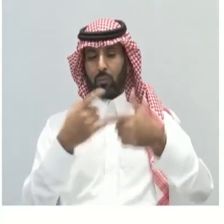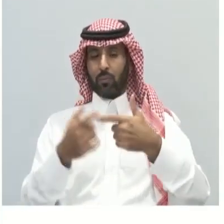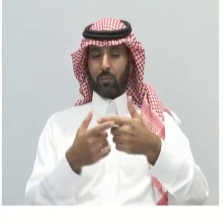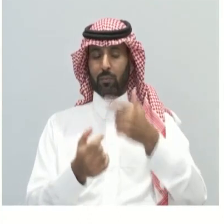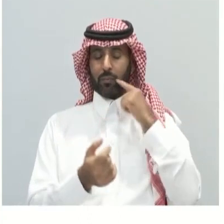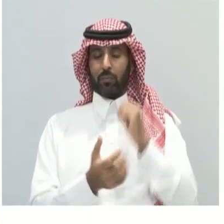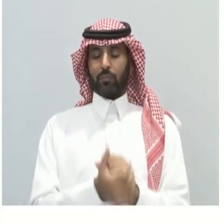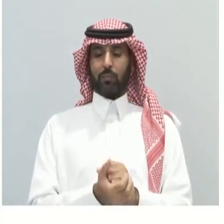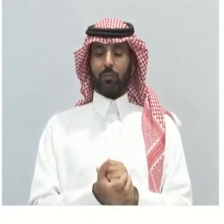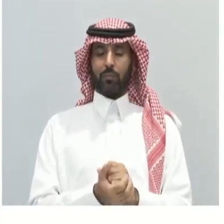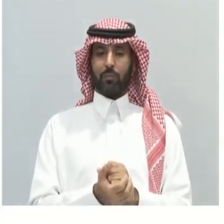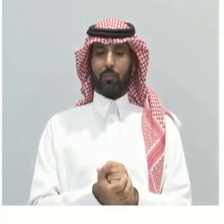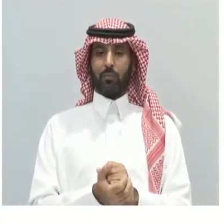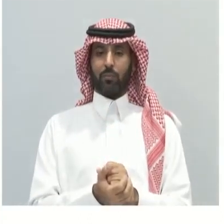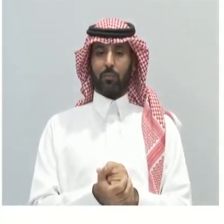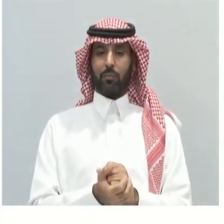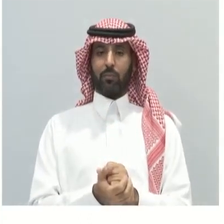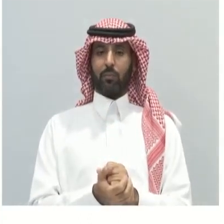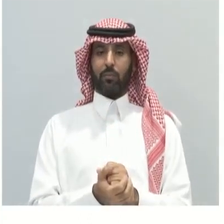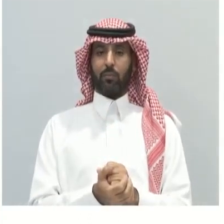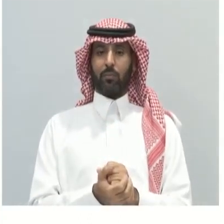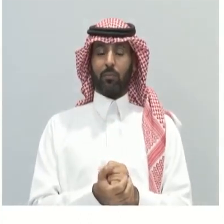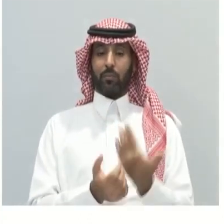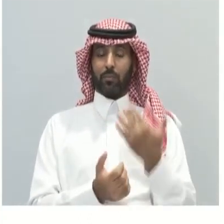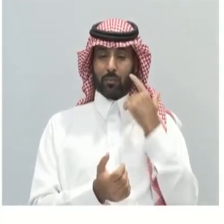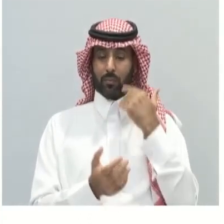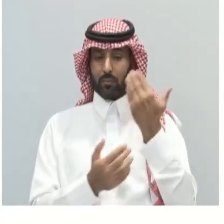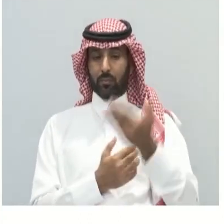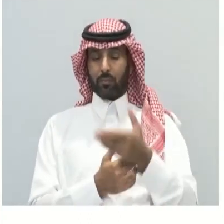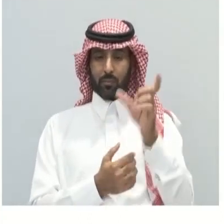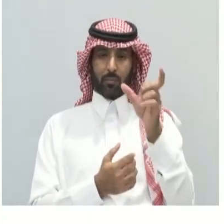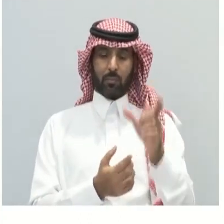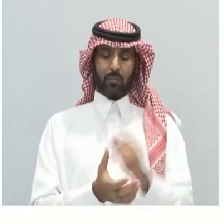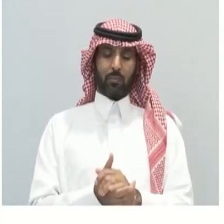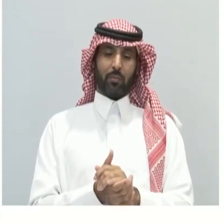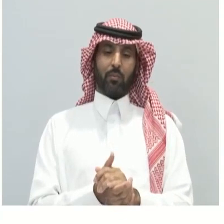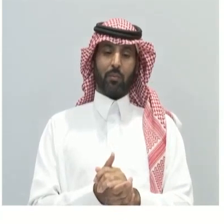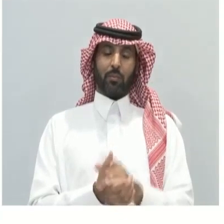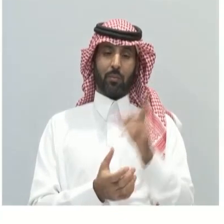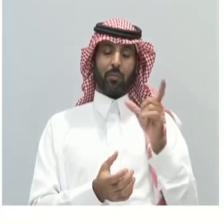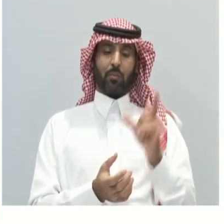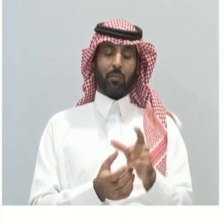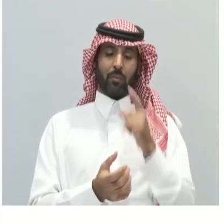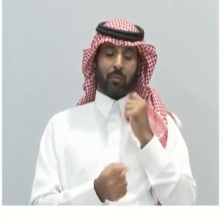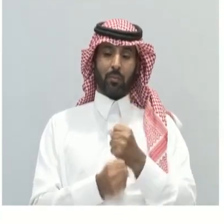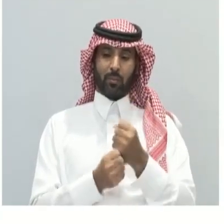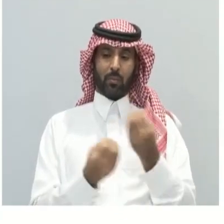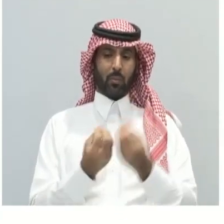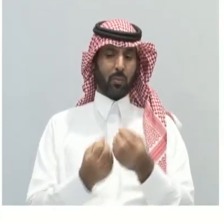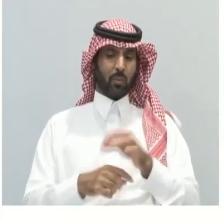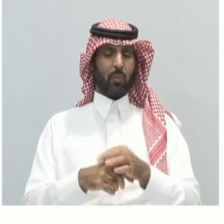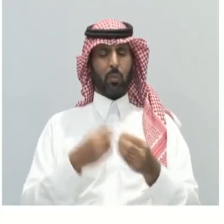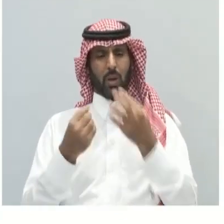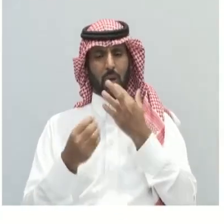its evolution. So pay attention to the context here. The work of many people over a number of